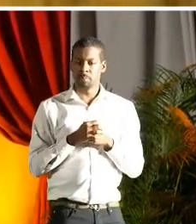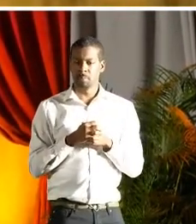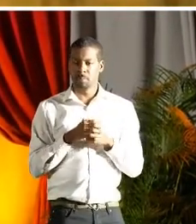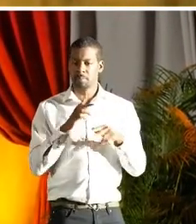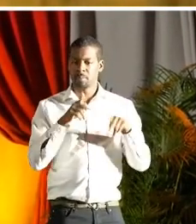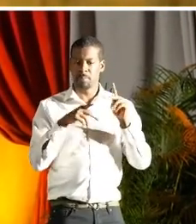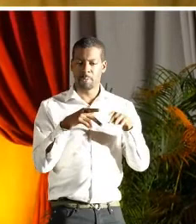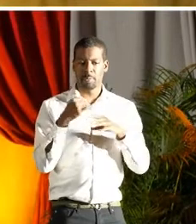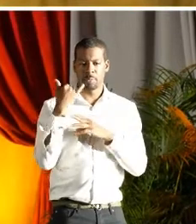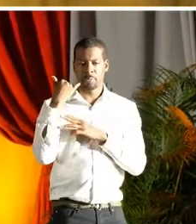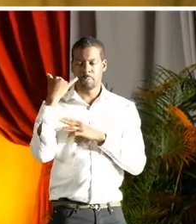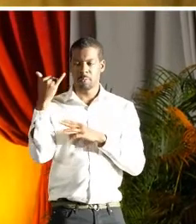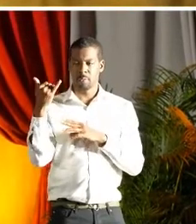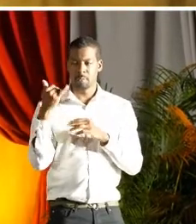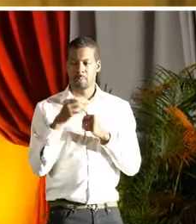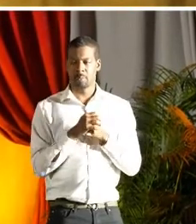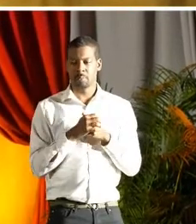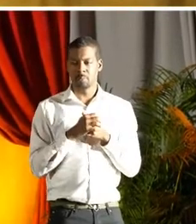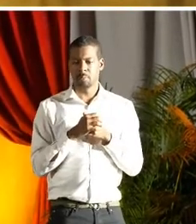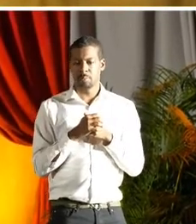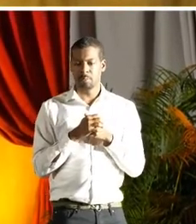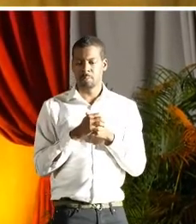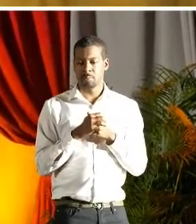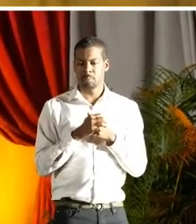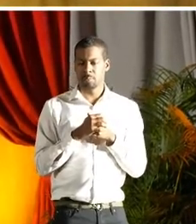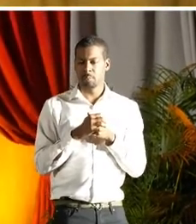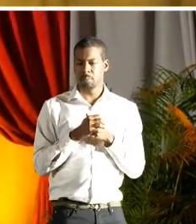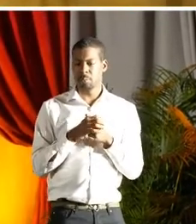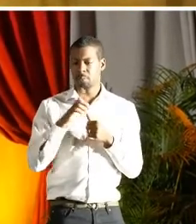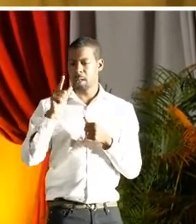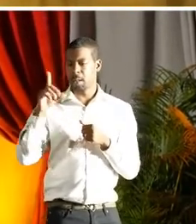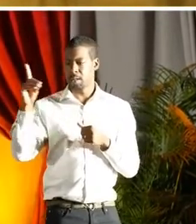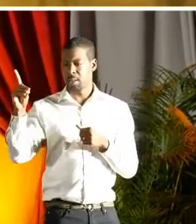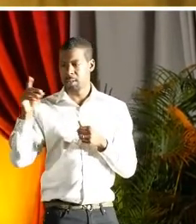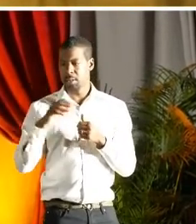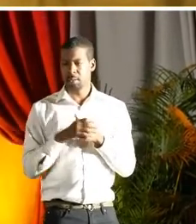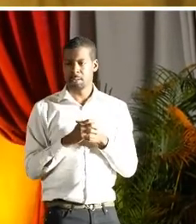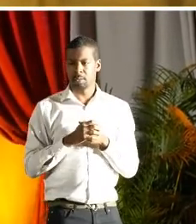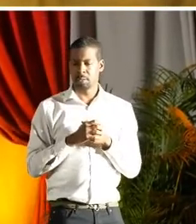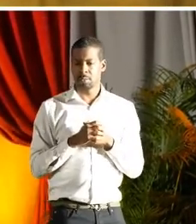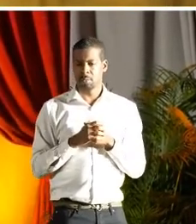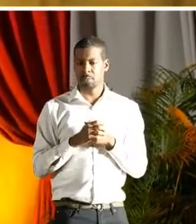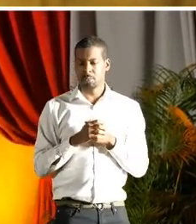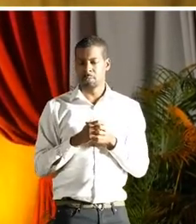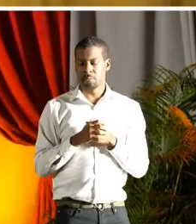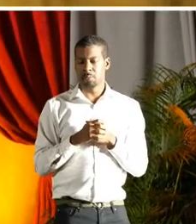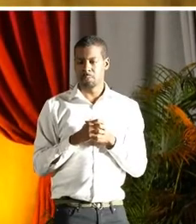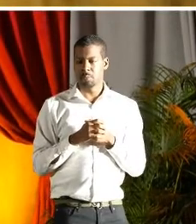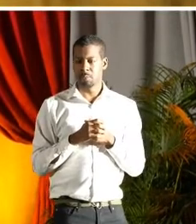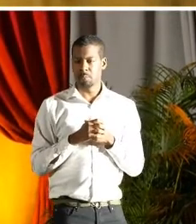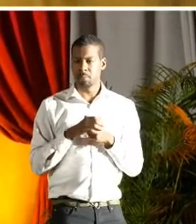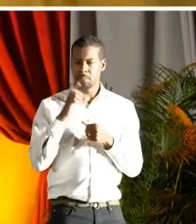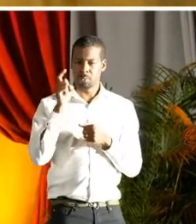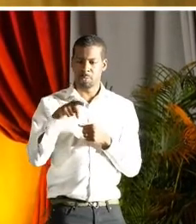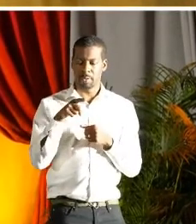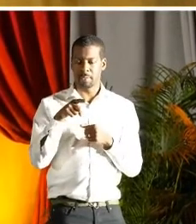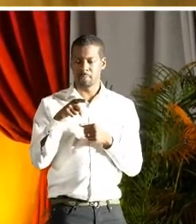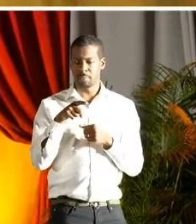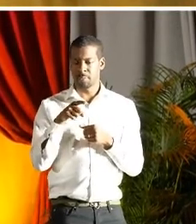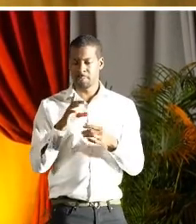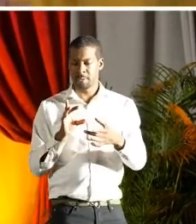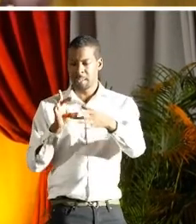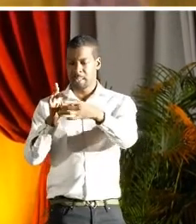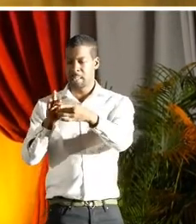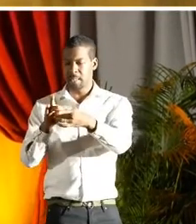folks called, you know, when you called long distance, for folks in my generation, at a certain time when you called long distance, they would have to patch